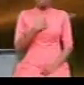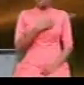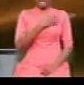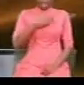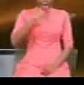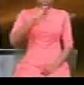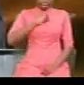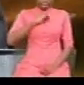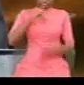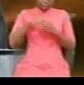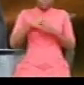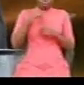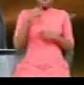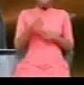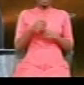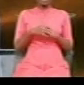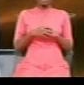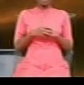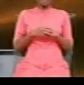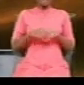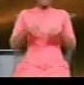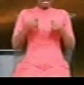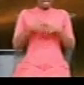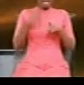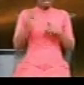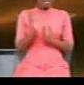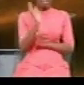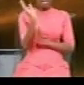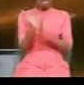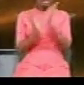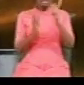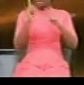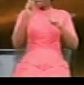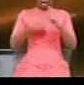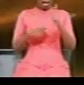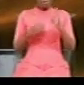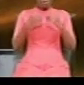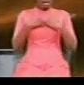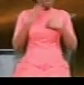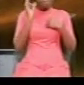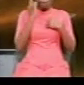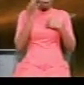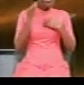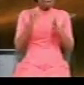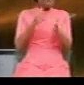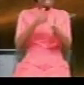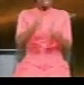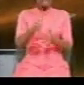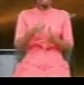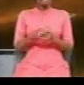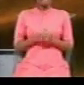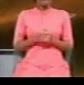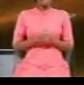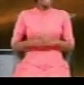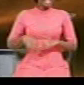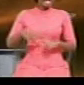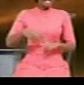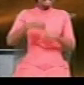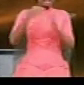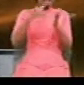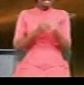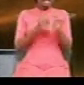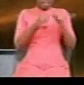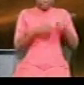and I in you, as the branch cannot bear fruit of itself except